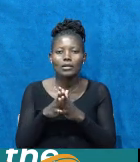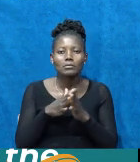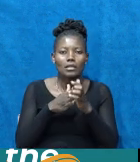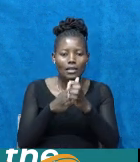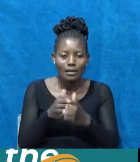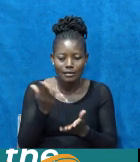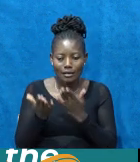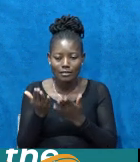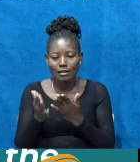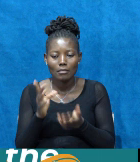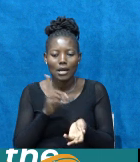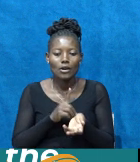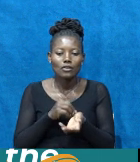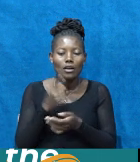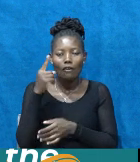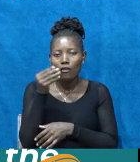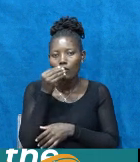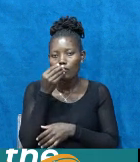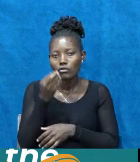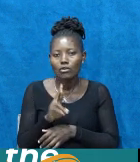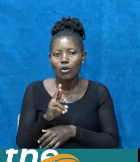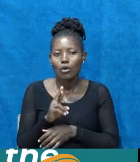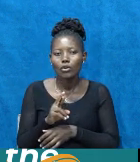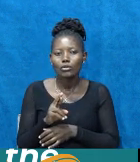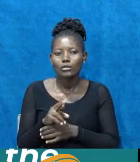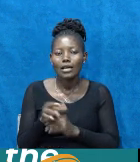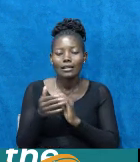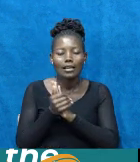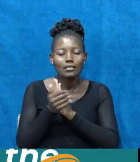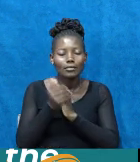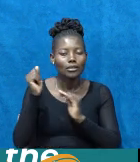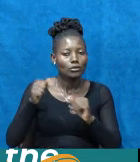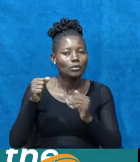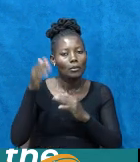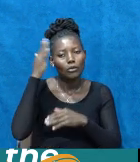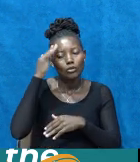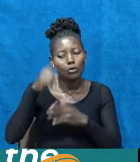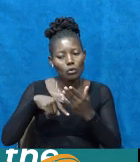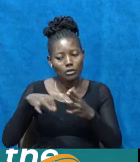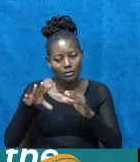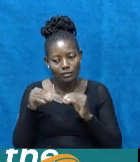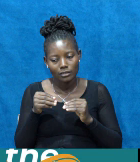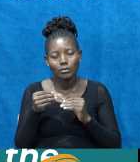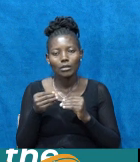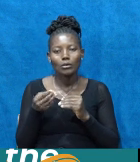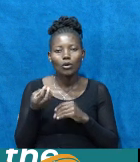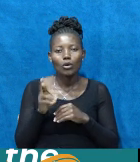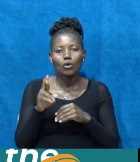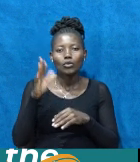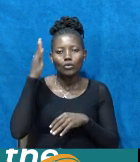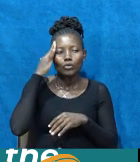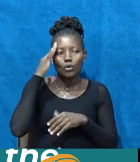of supplements should stand guided either by a nutritionist or by a physician to be able to know what